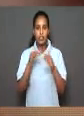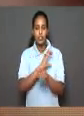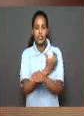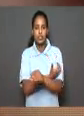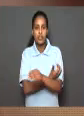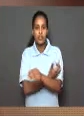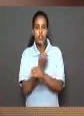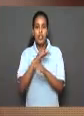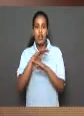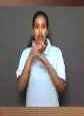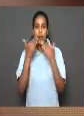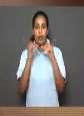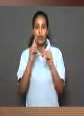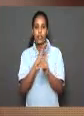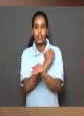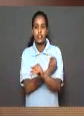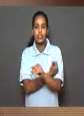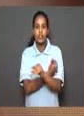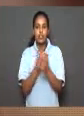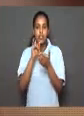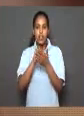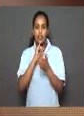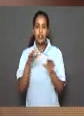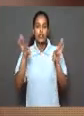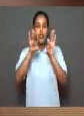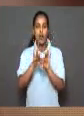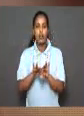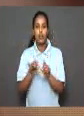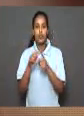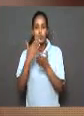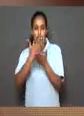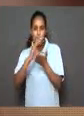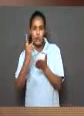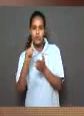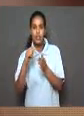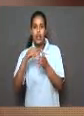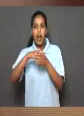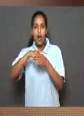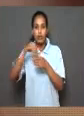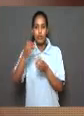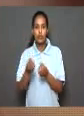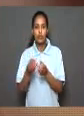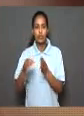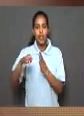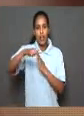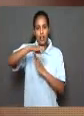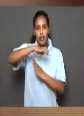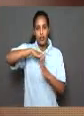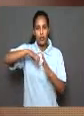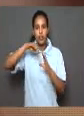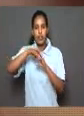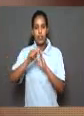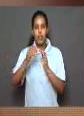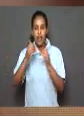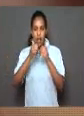ionization energy is the amount of energy that is required to remove the outermost